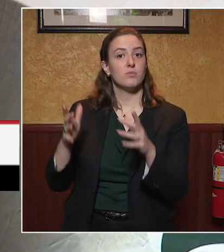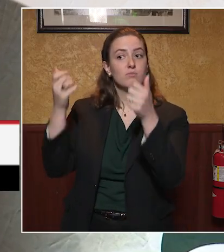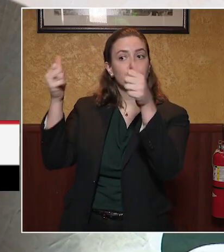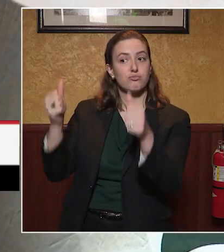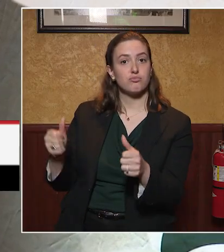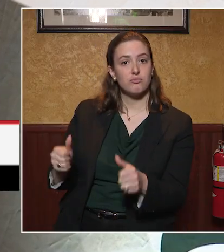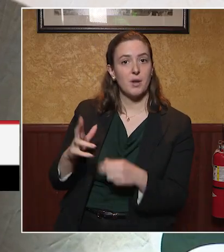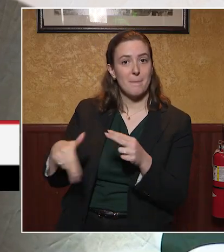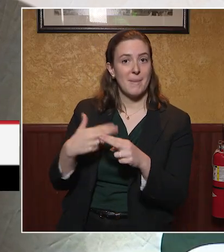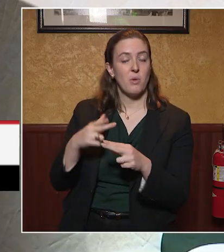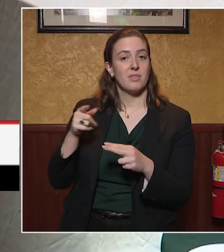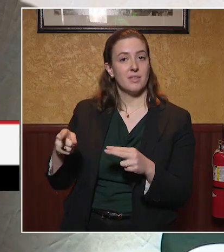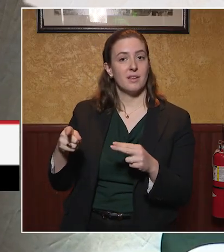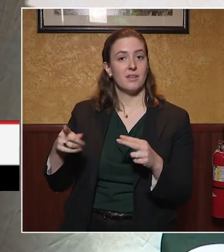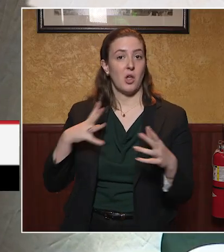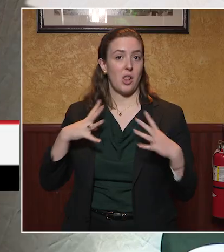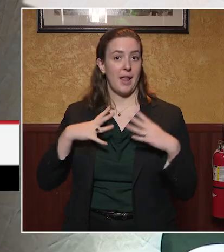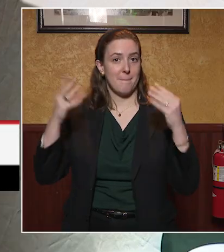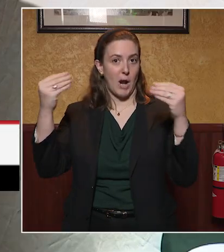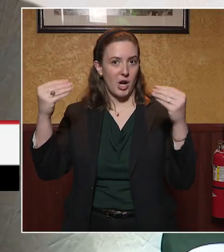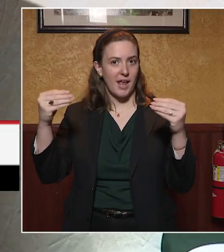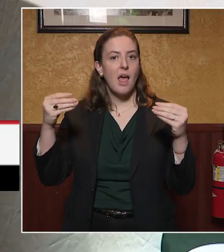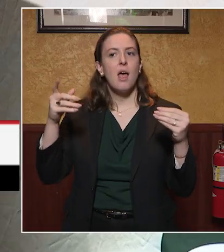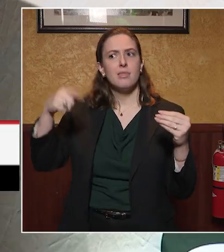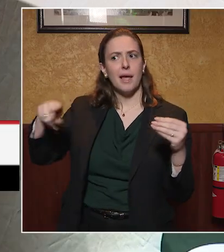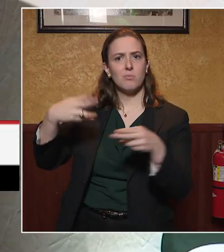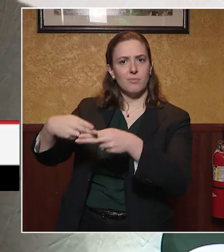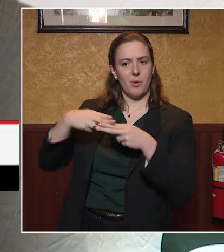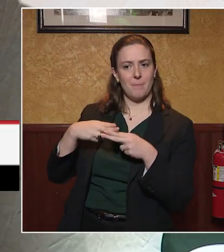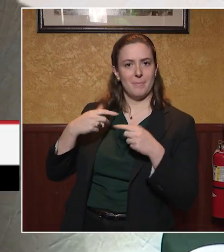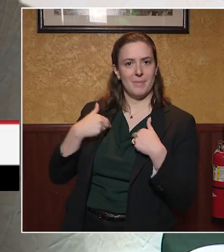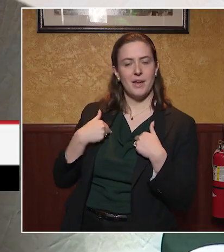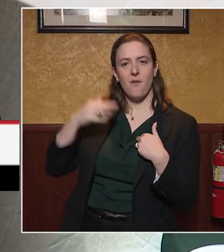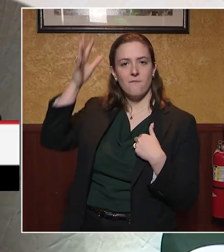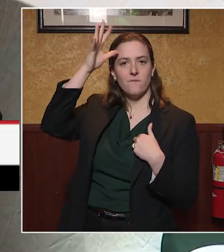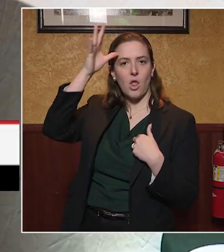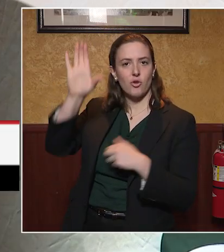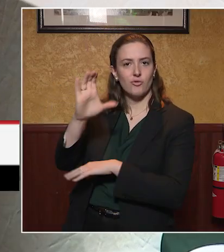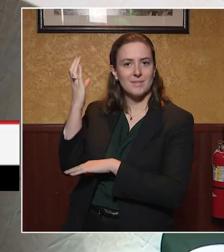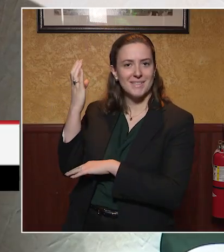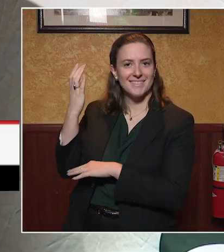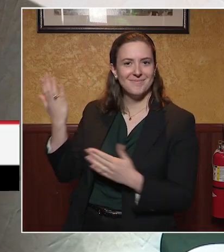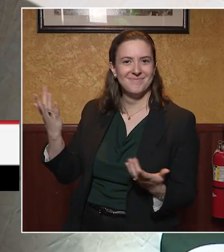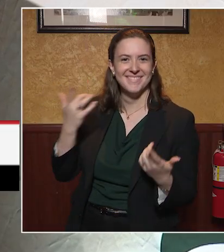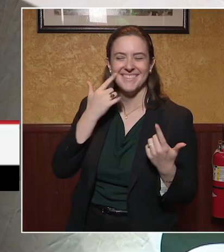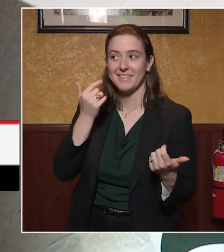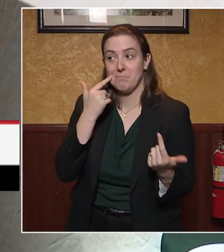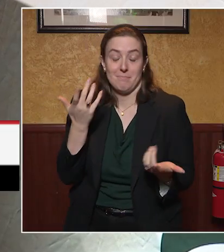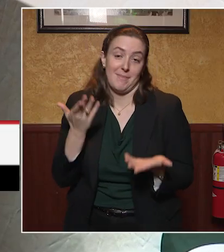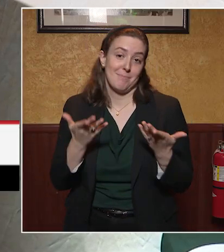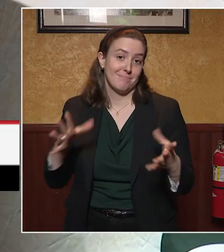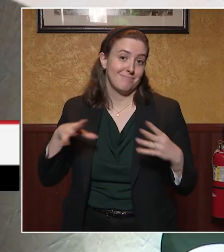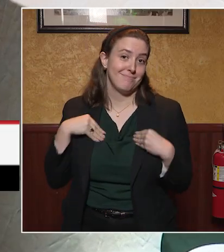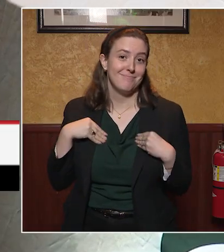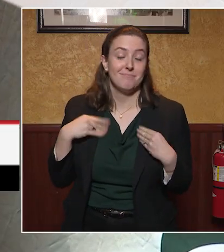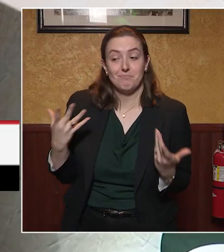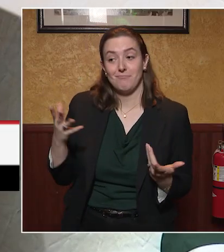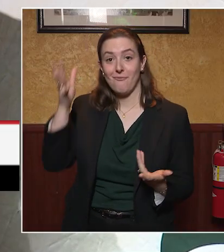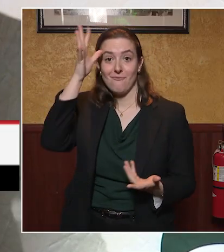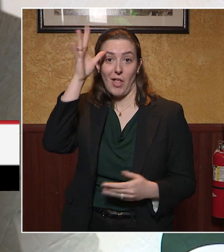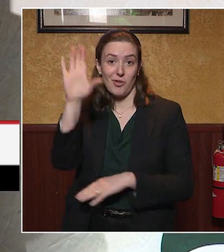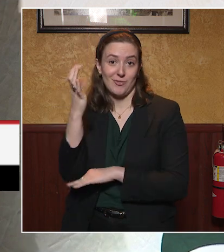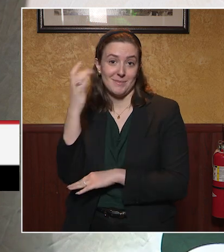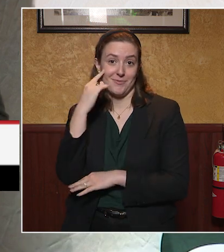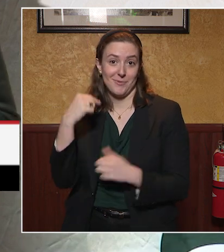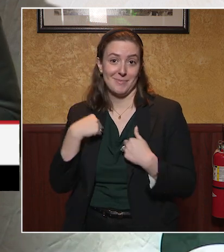new nickname. They're now calling me Father Christmas. I think I'll take that at least for the season. I like it. What do y'all think? Father Christmas works?